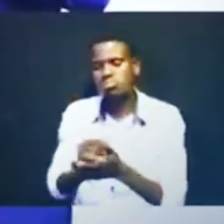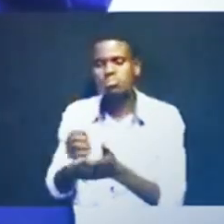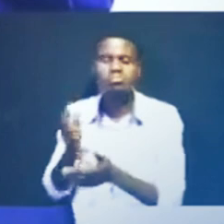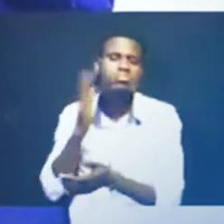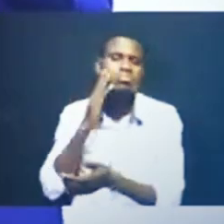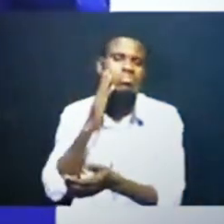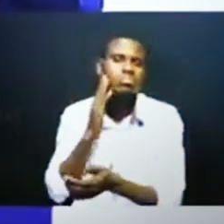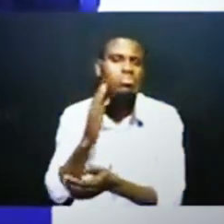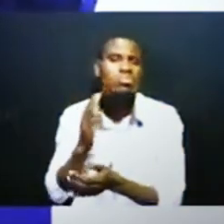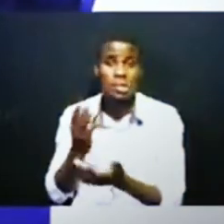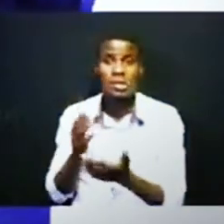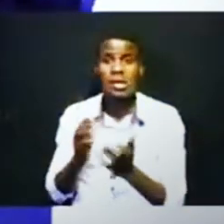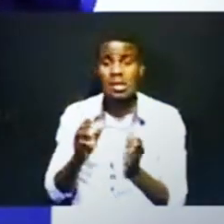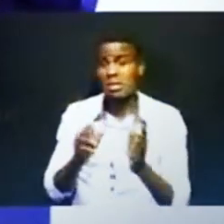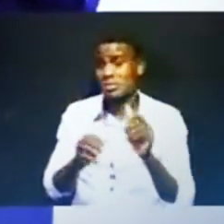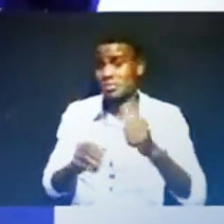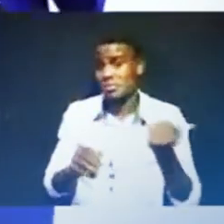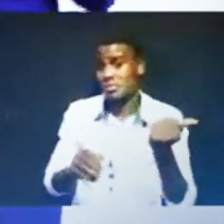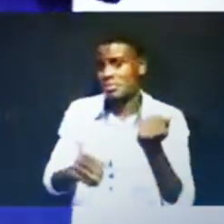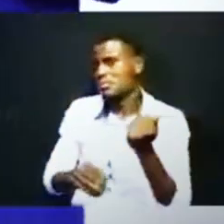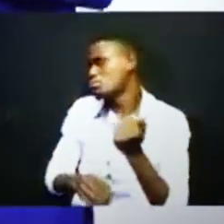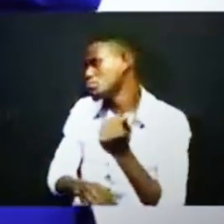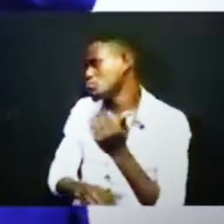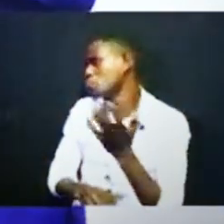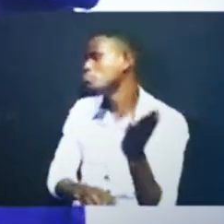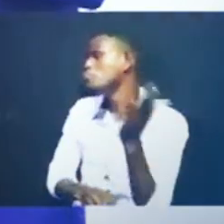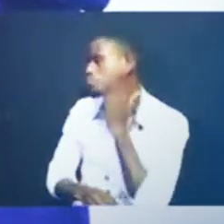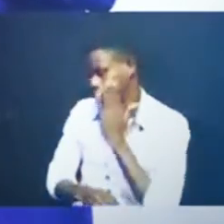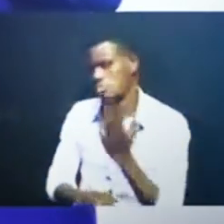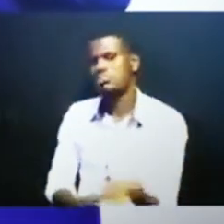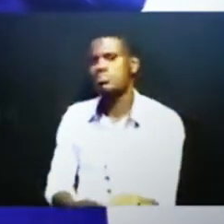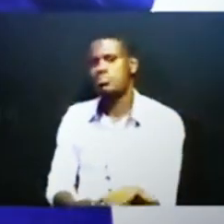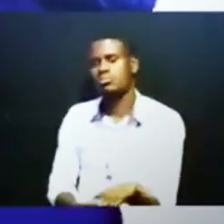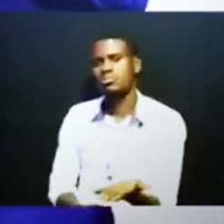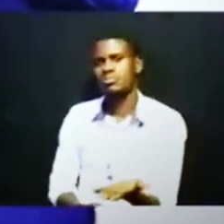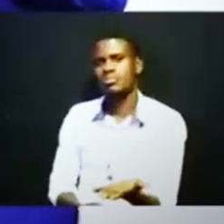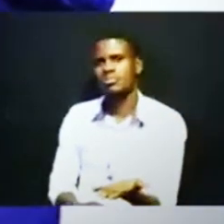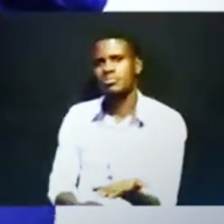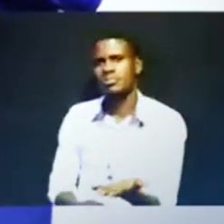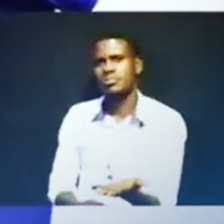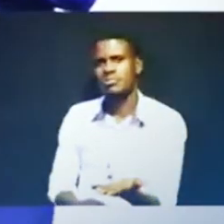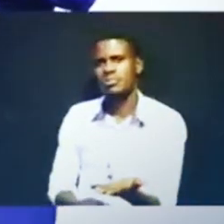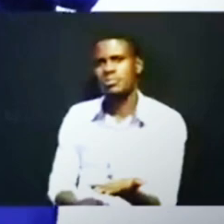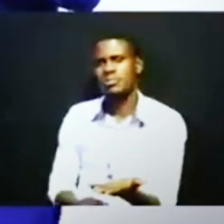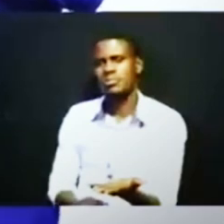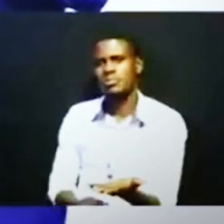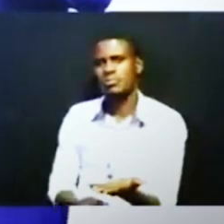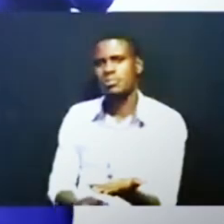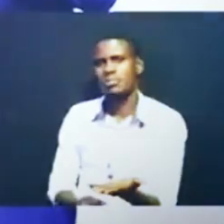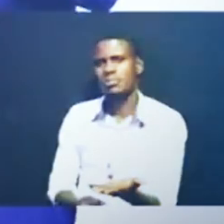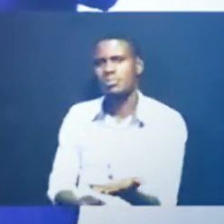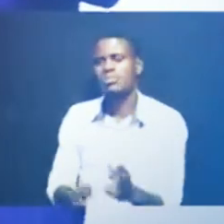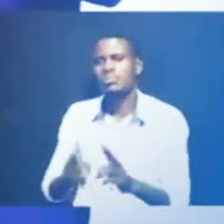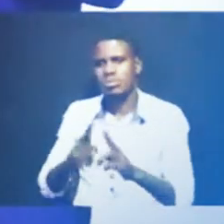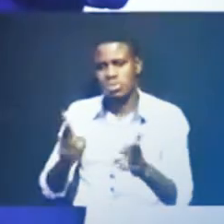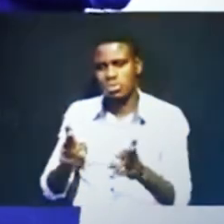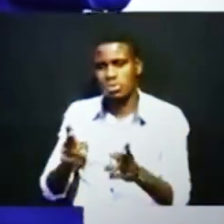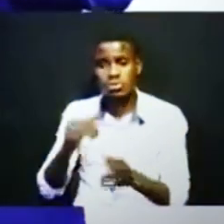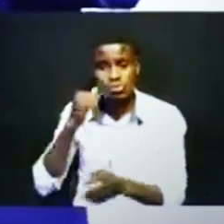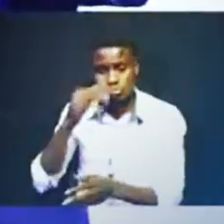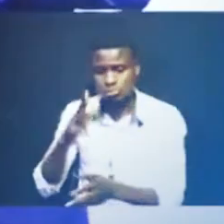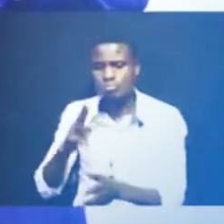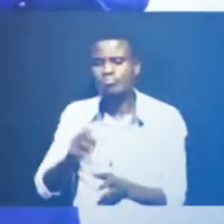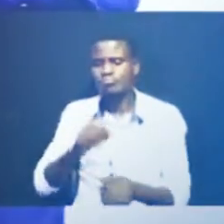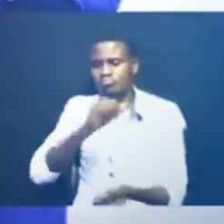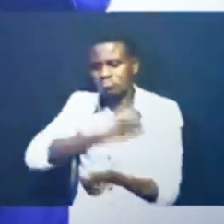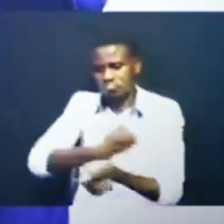they said, "Yeah, Papa, na bona so ni fundi anymore. Or Danny Benkum di anonso edi aman." So she began to change her ways. Nti